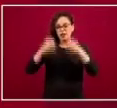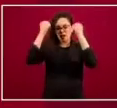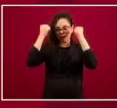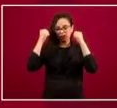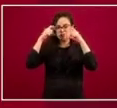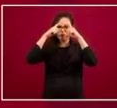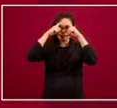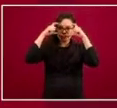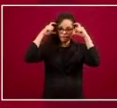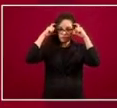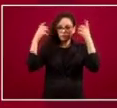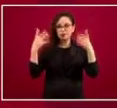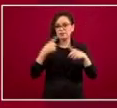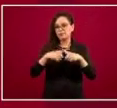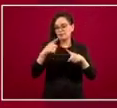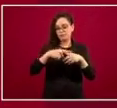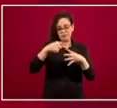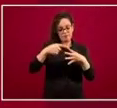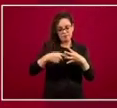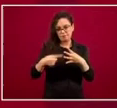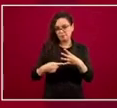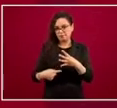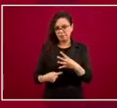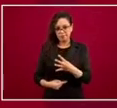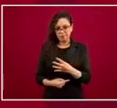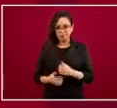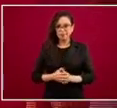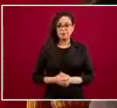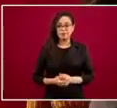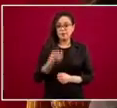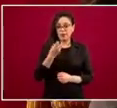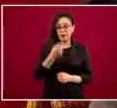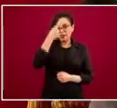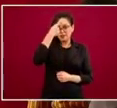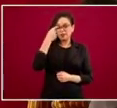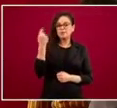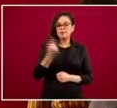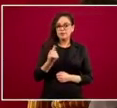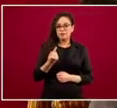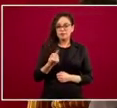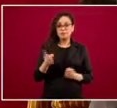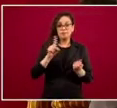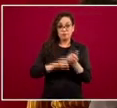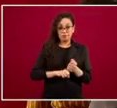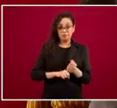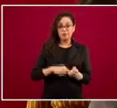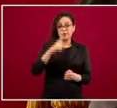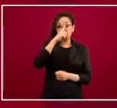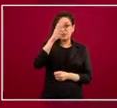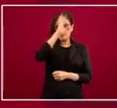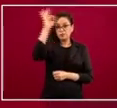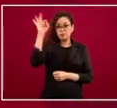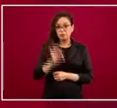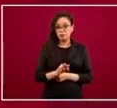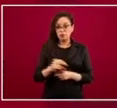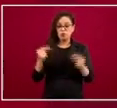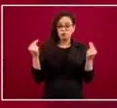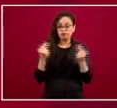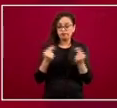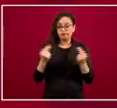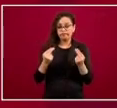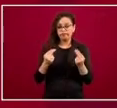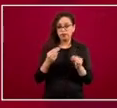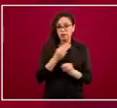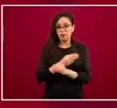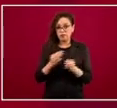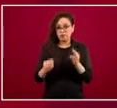specifically for that, but I can tell you this. This will allow us to cover 100% of